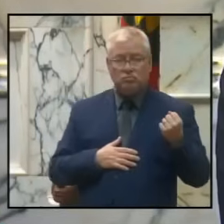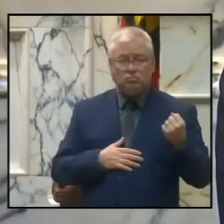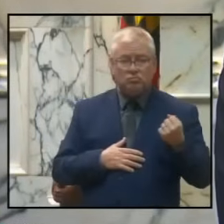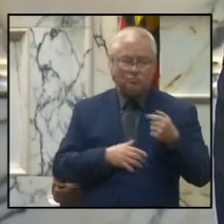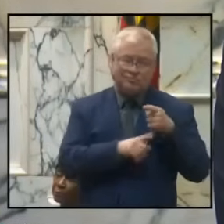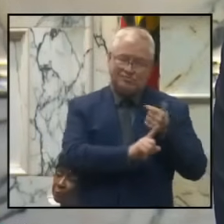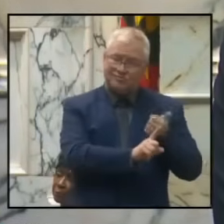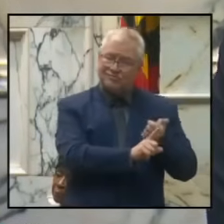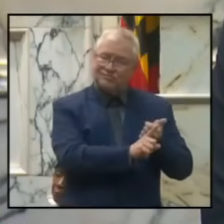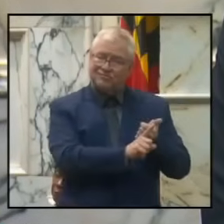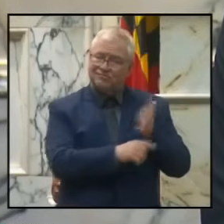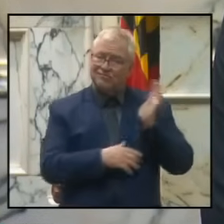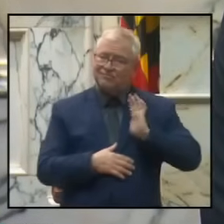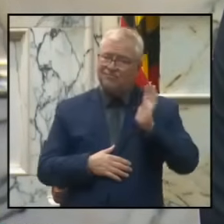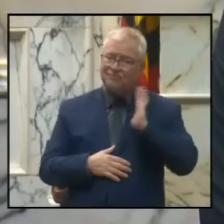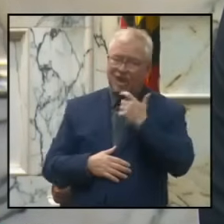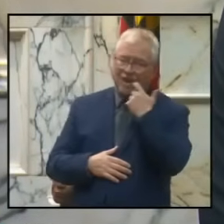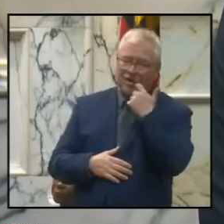cocaine and heroin.